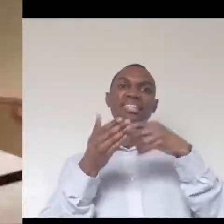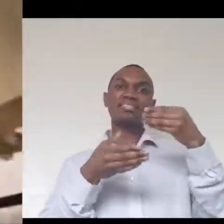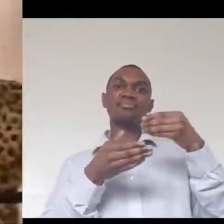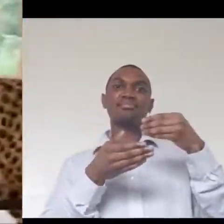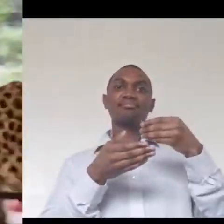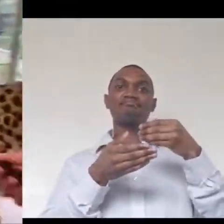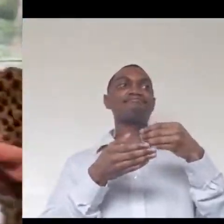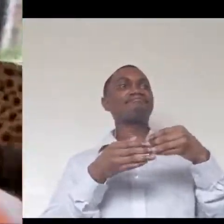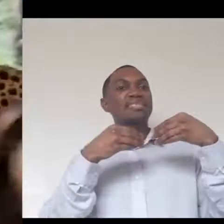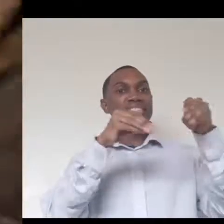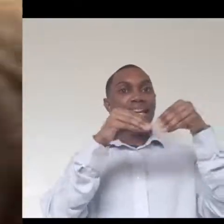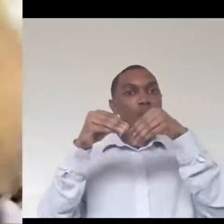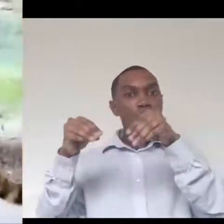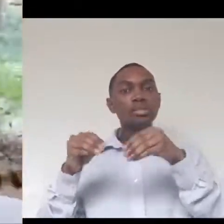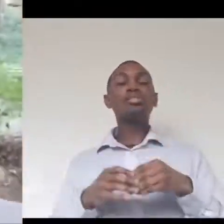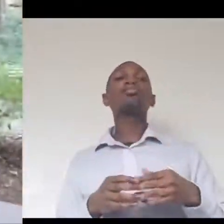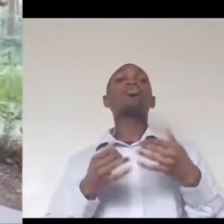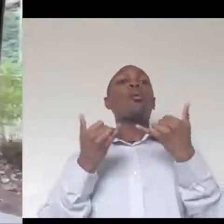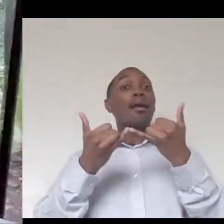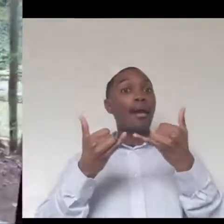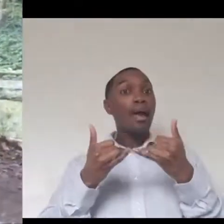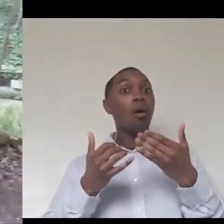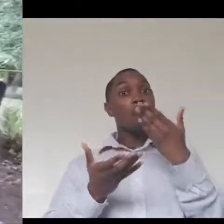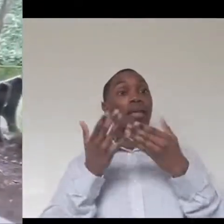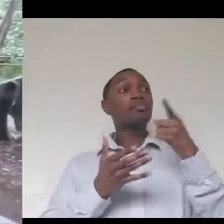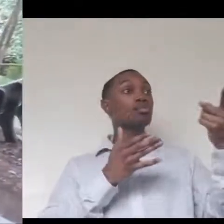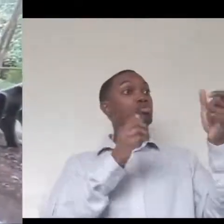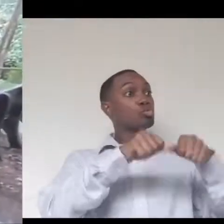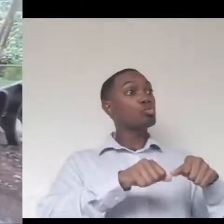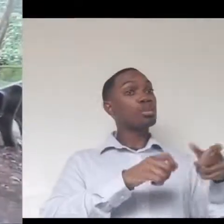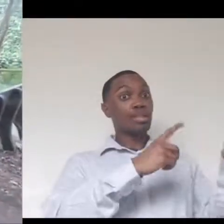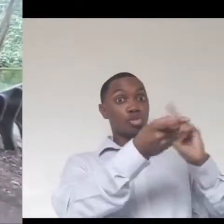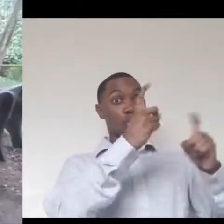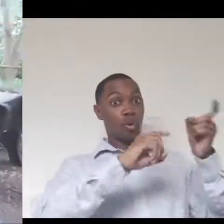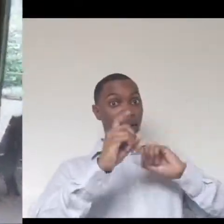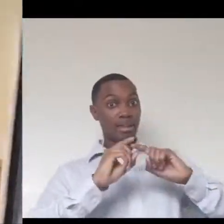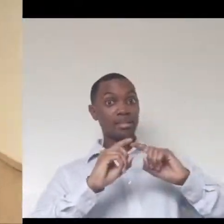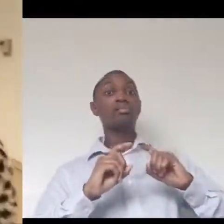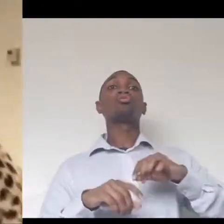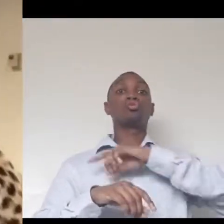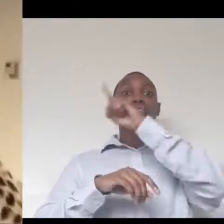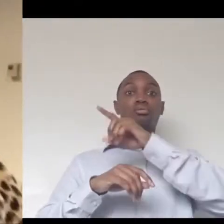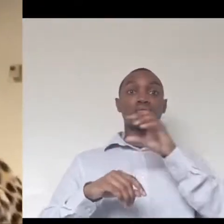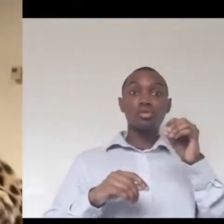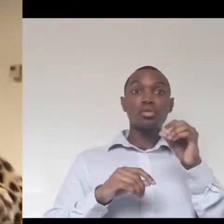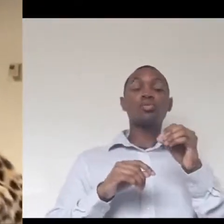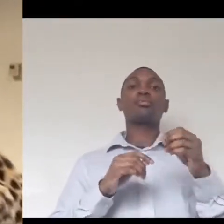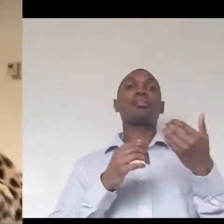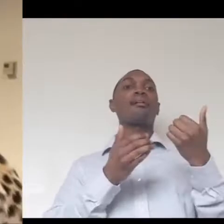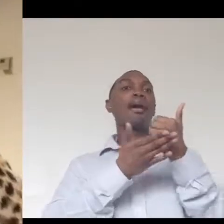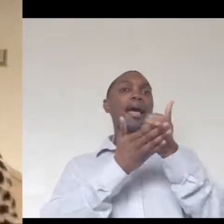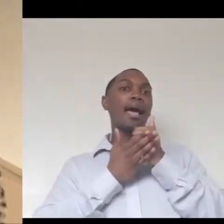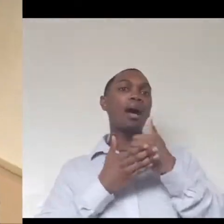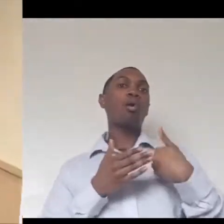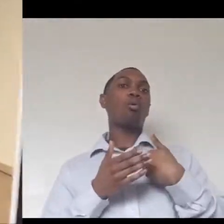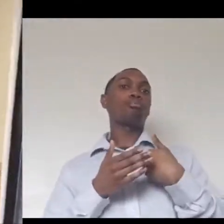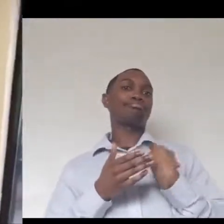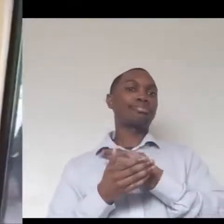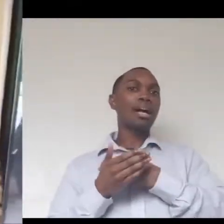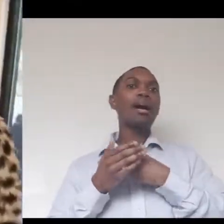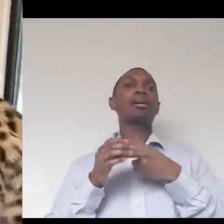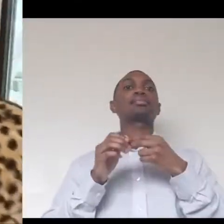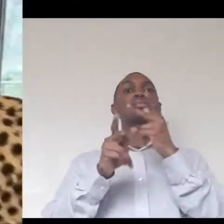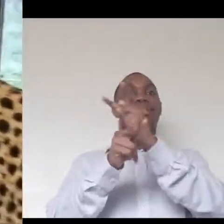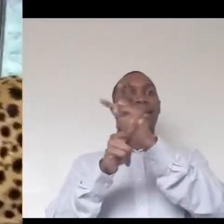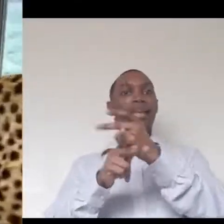help is to donate to the amazing care that we still have to give to all our animals every single day. And you can go ahead and click on this